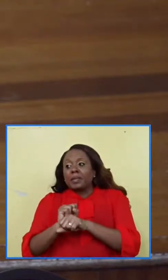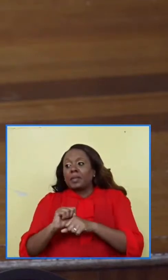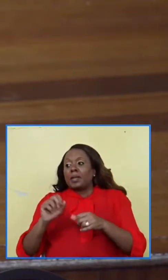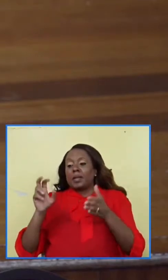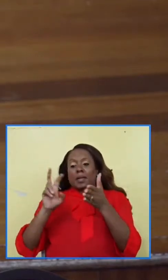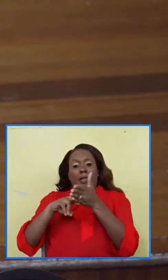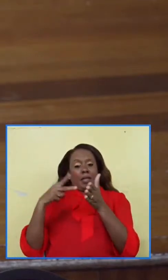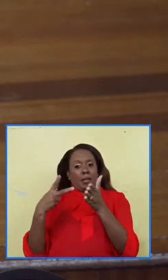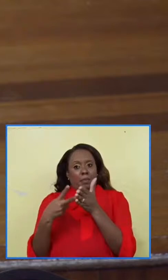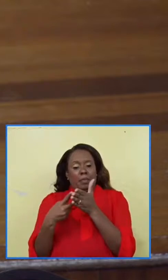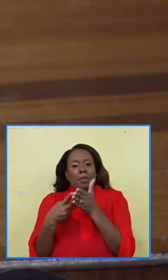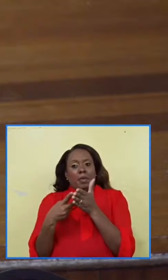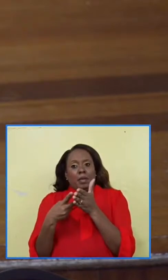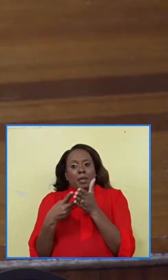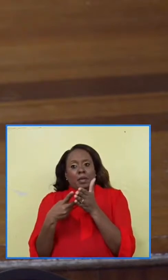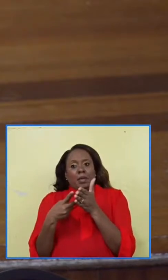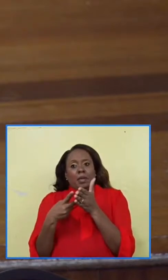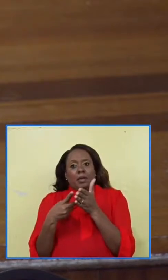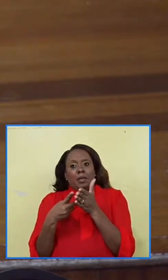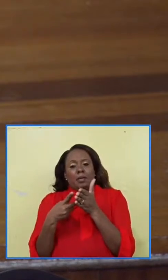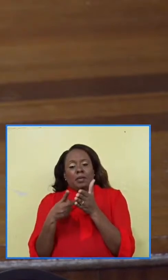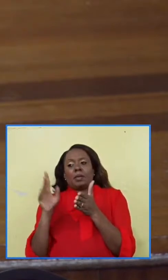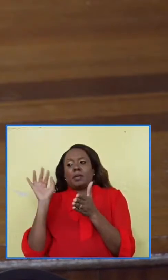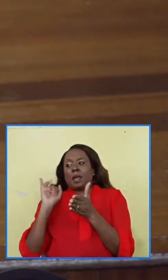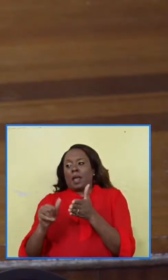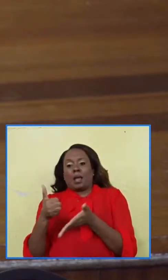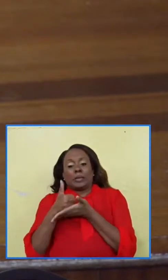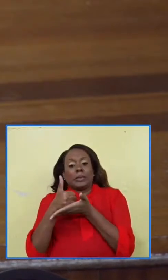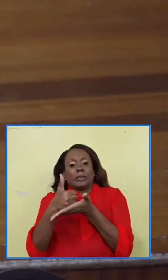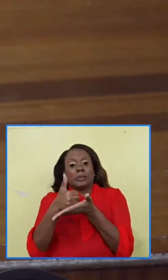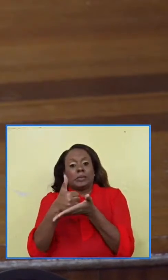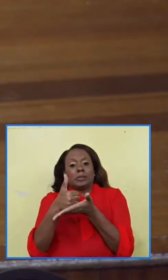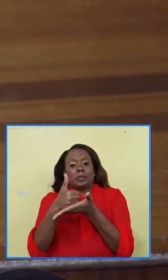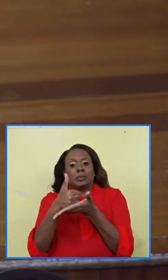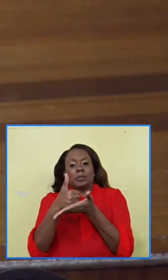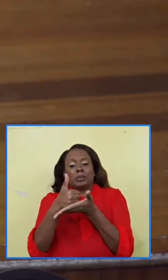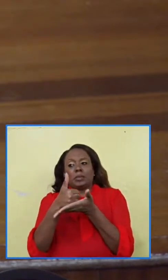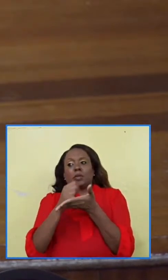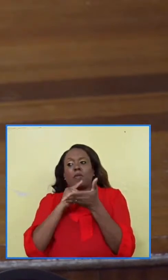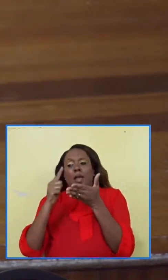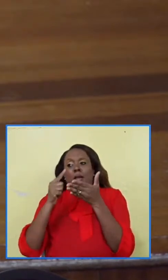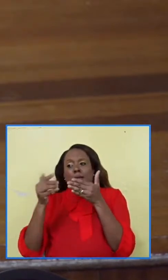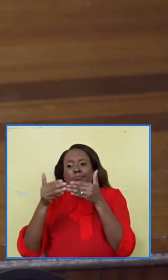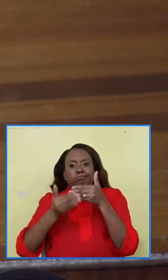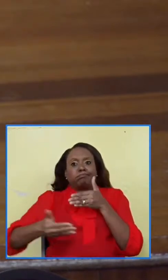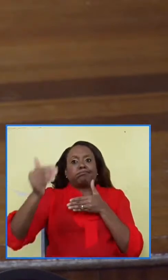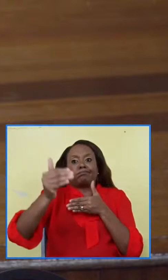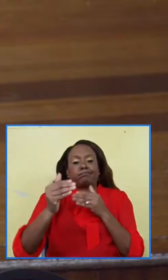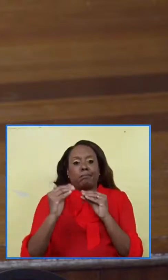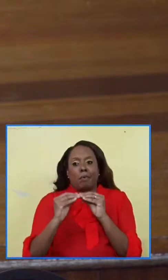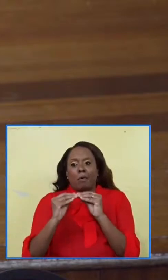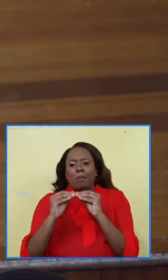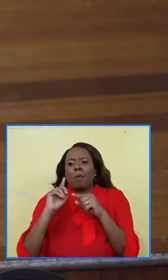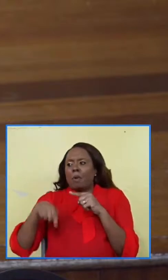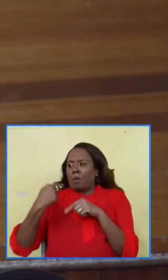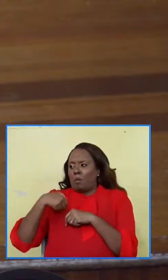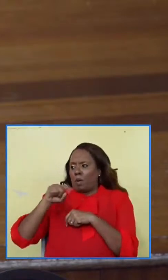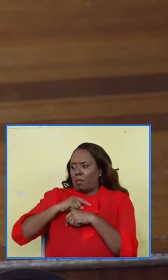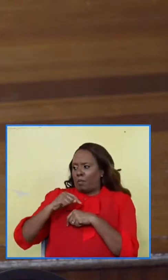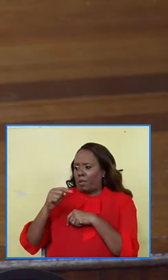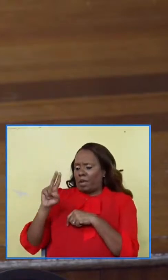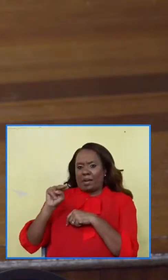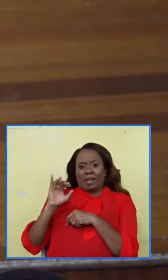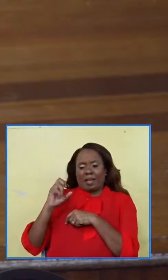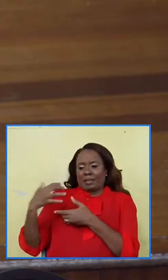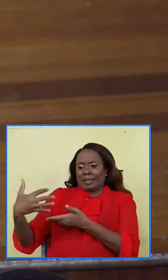it also acts as a catalyst, because when the NIS collects, we collect